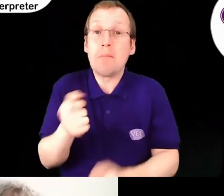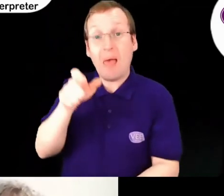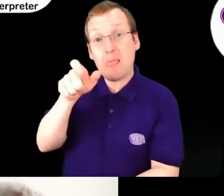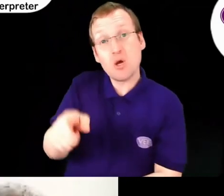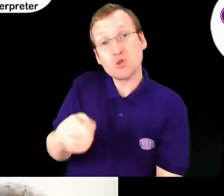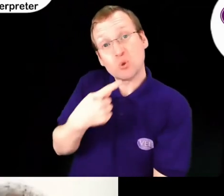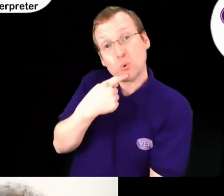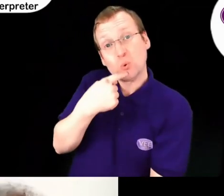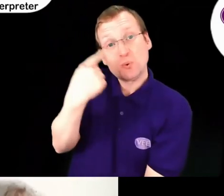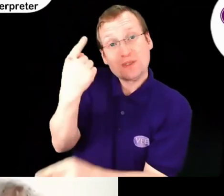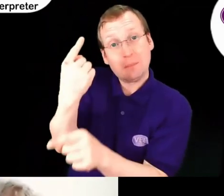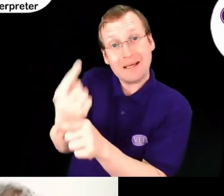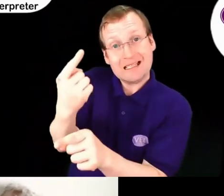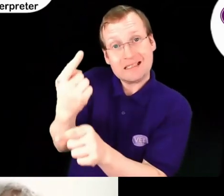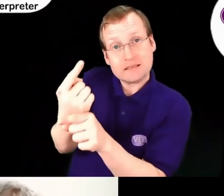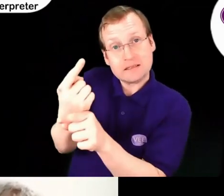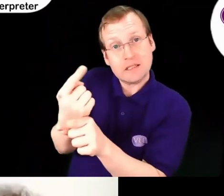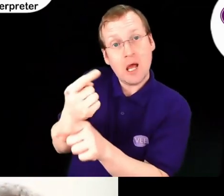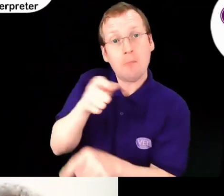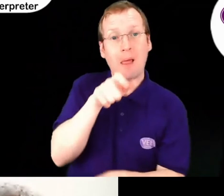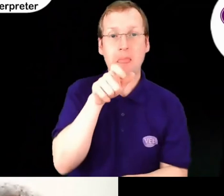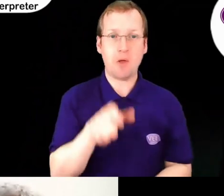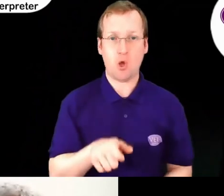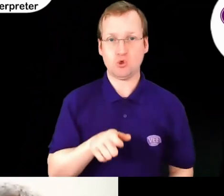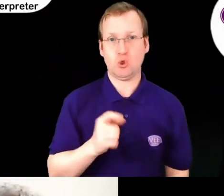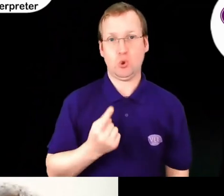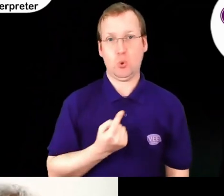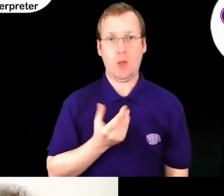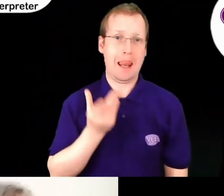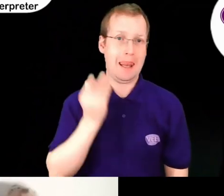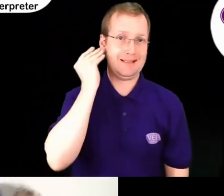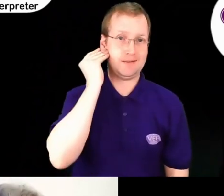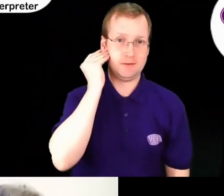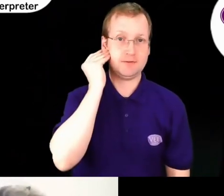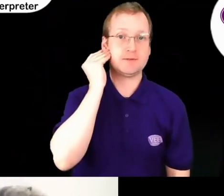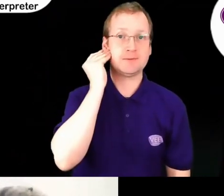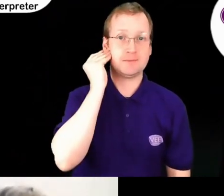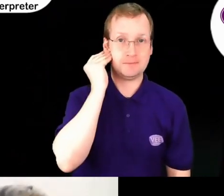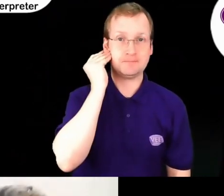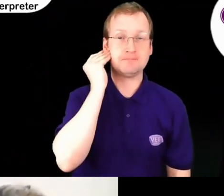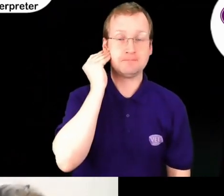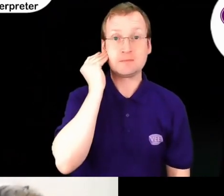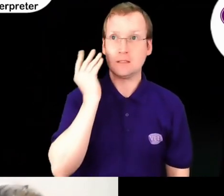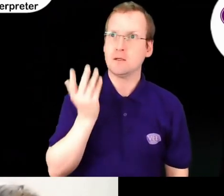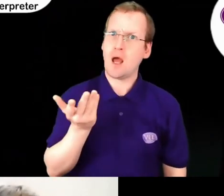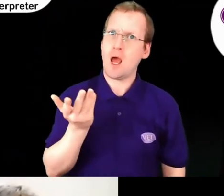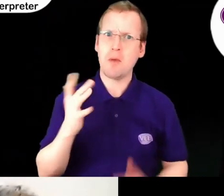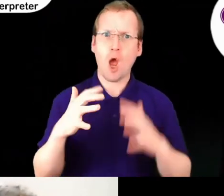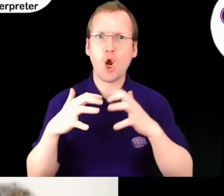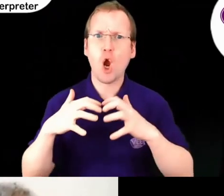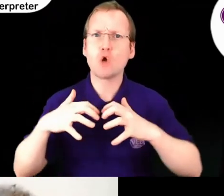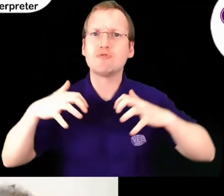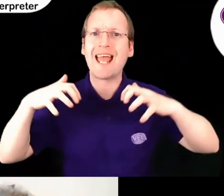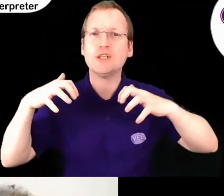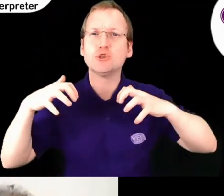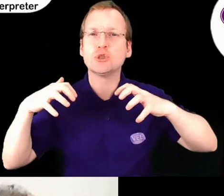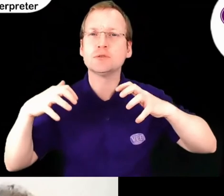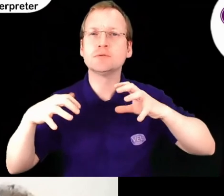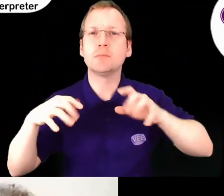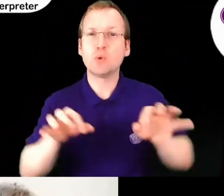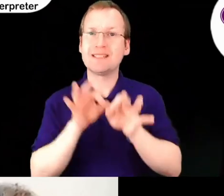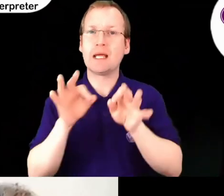who speaks, but by the person who listens. And in certainly congregational music, in the songs of the